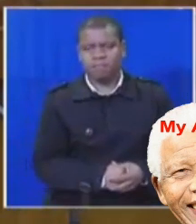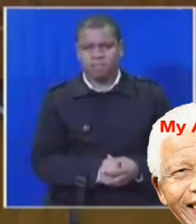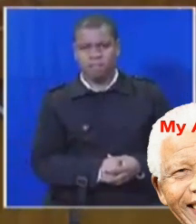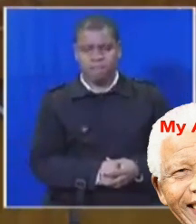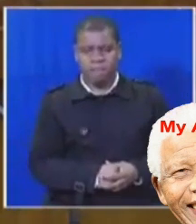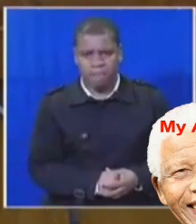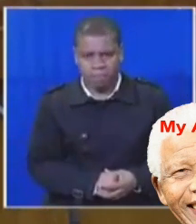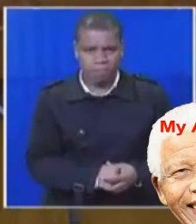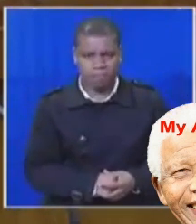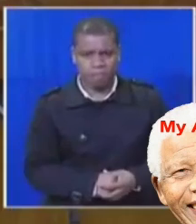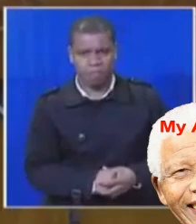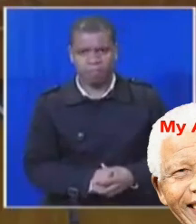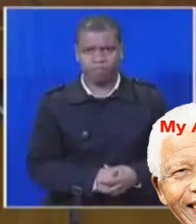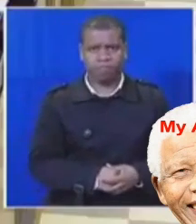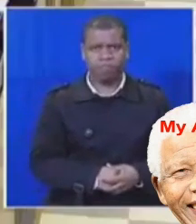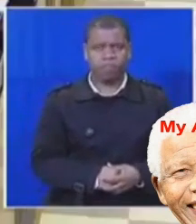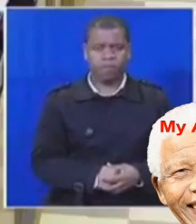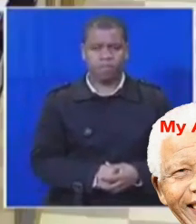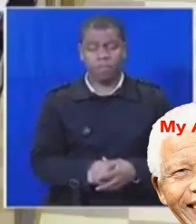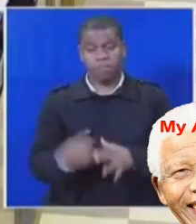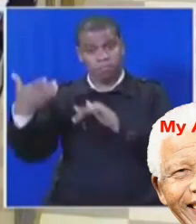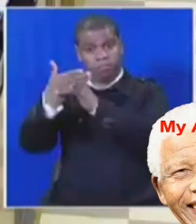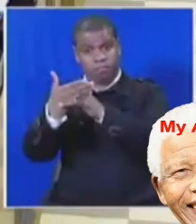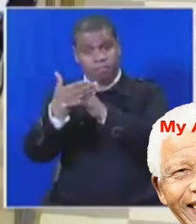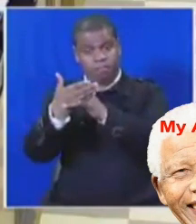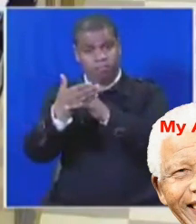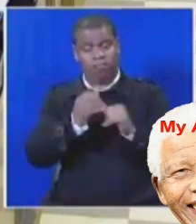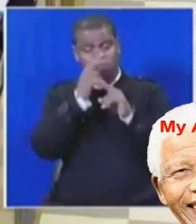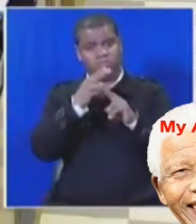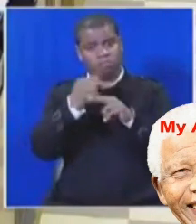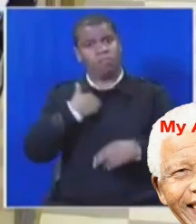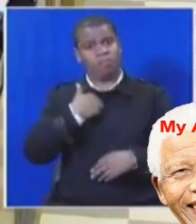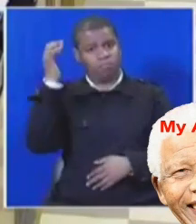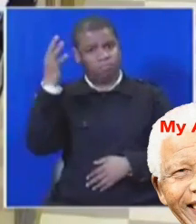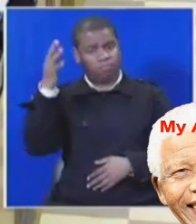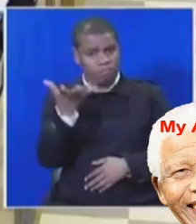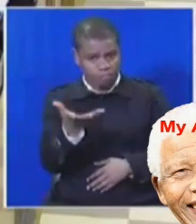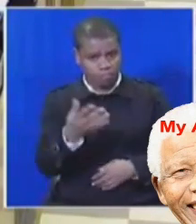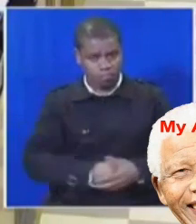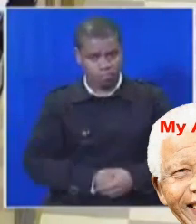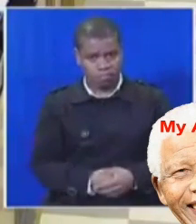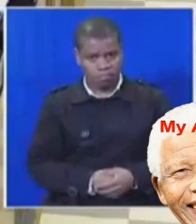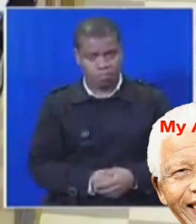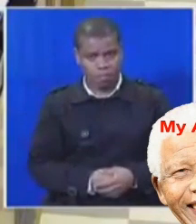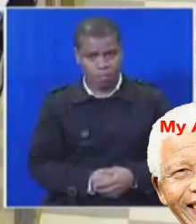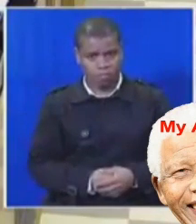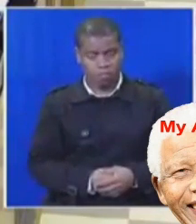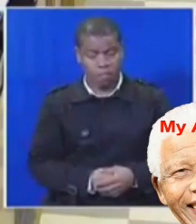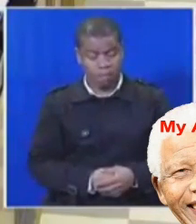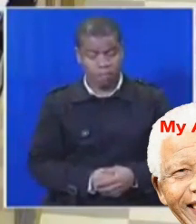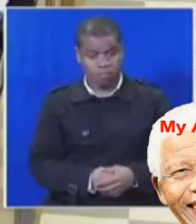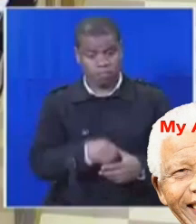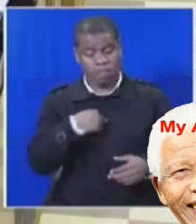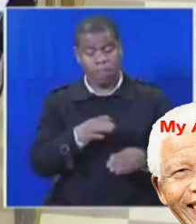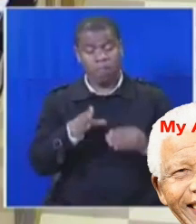Chair, Order, honorable member. Yes, honorable member. may I address you? Yes, you can. And through you, the member who